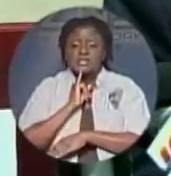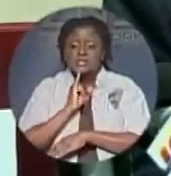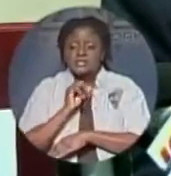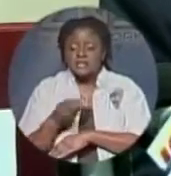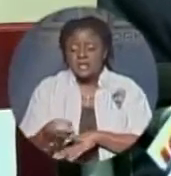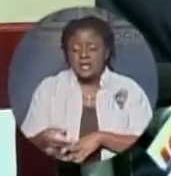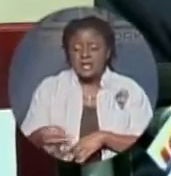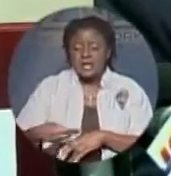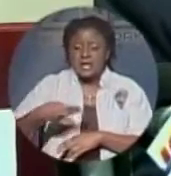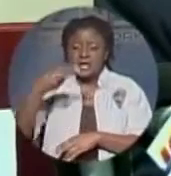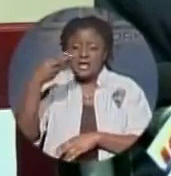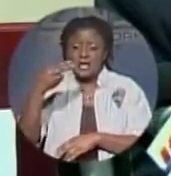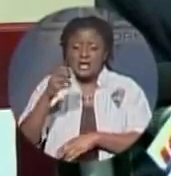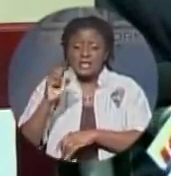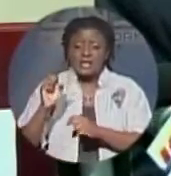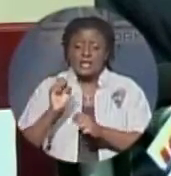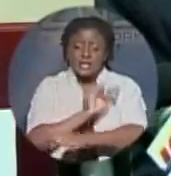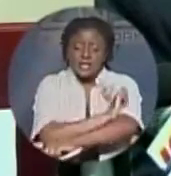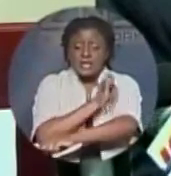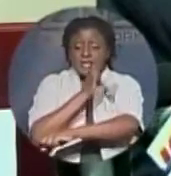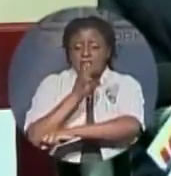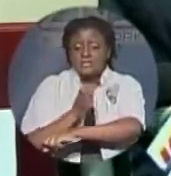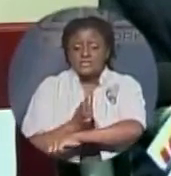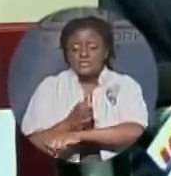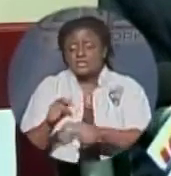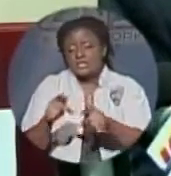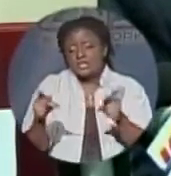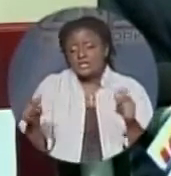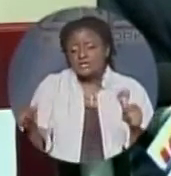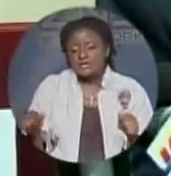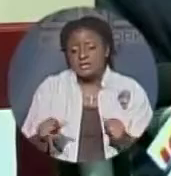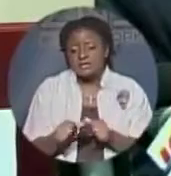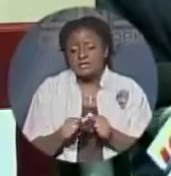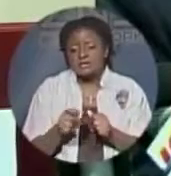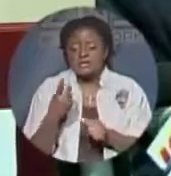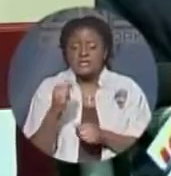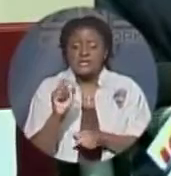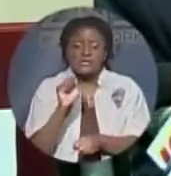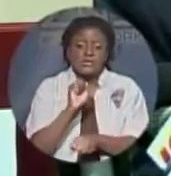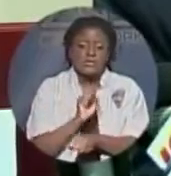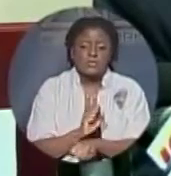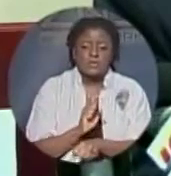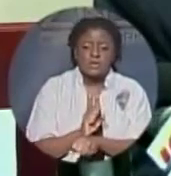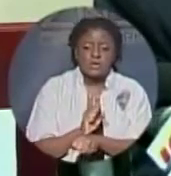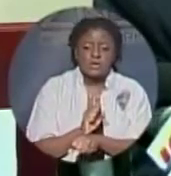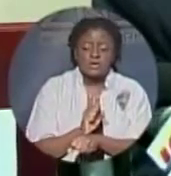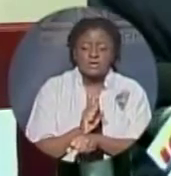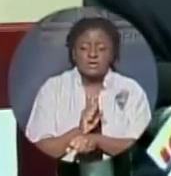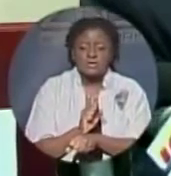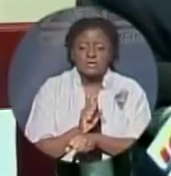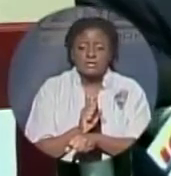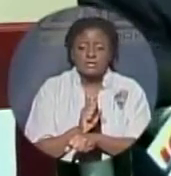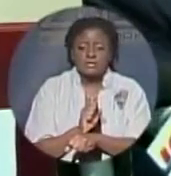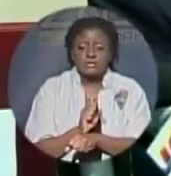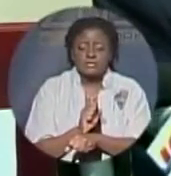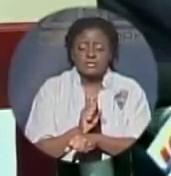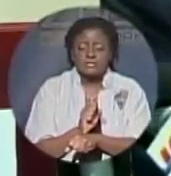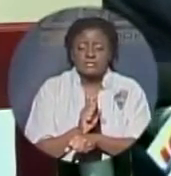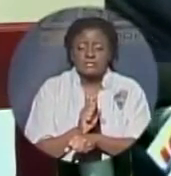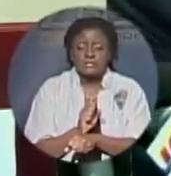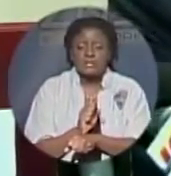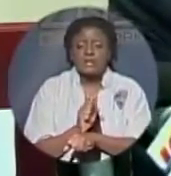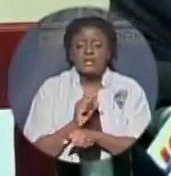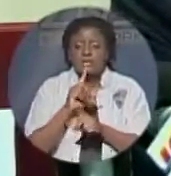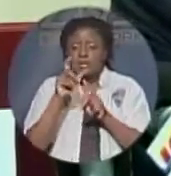area, and so the work that will be undertaken there will result in turbidity. The question is, how do we address